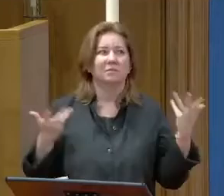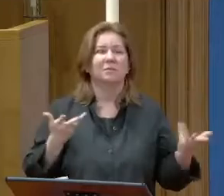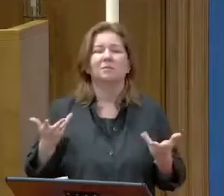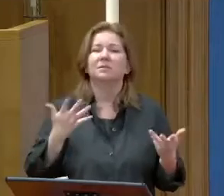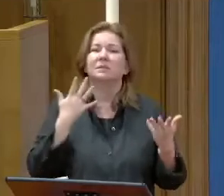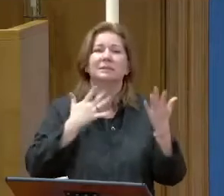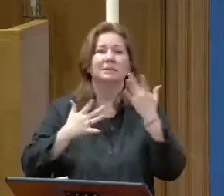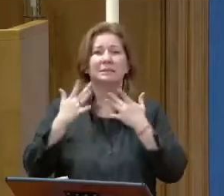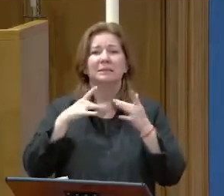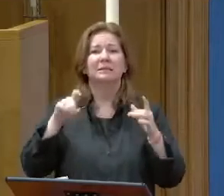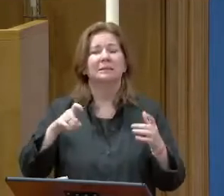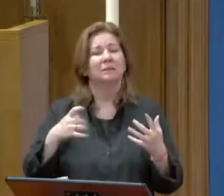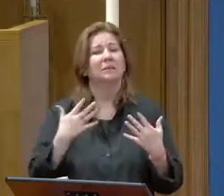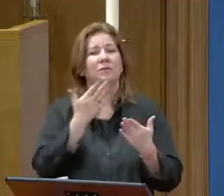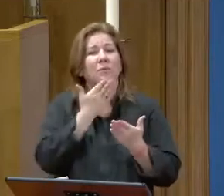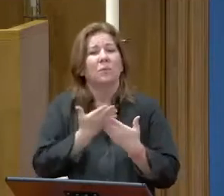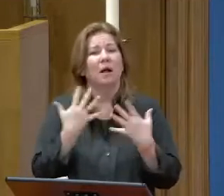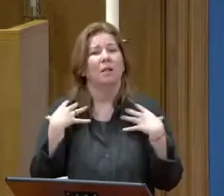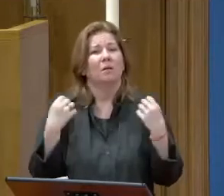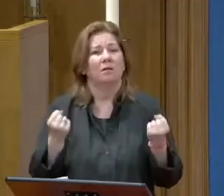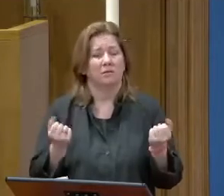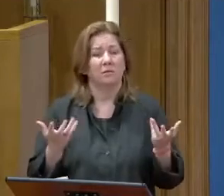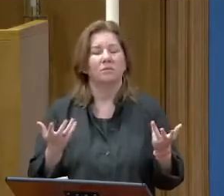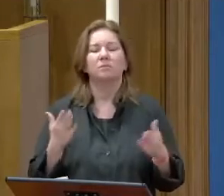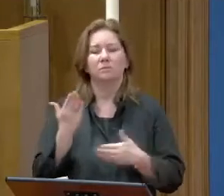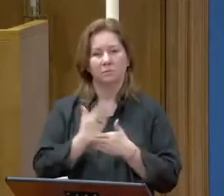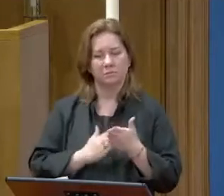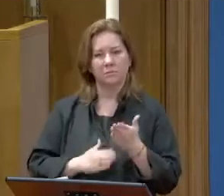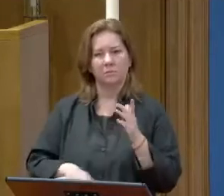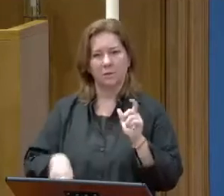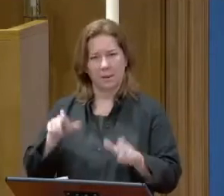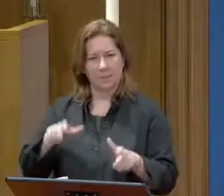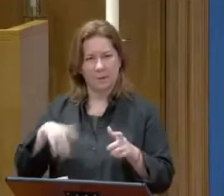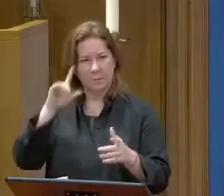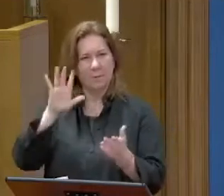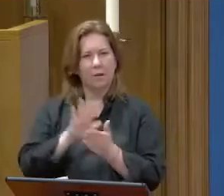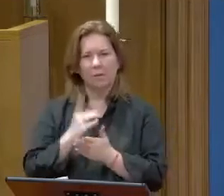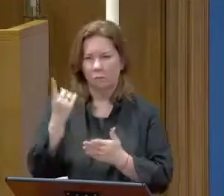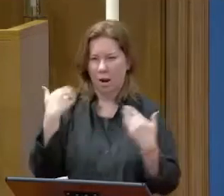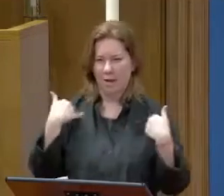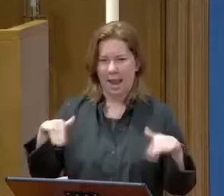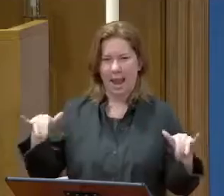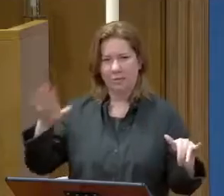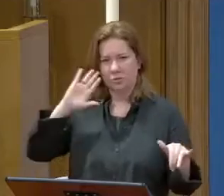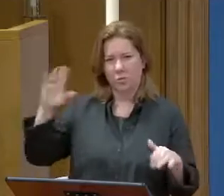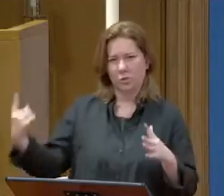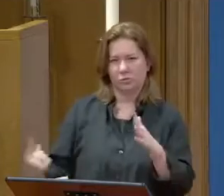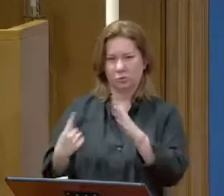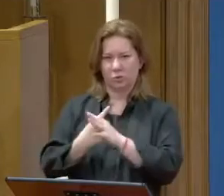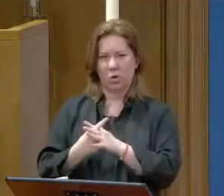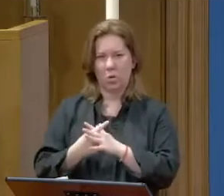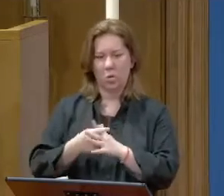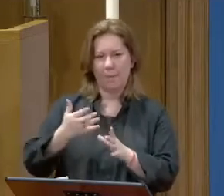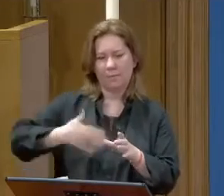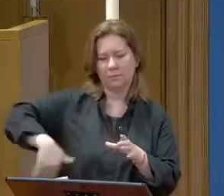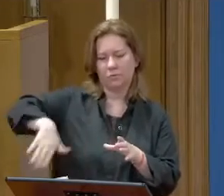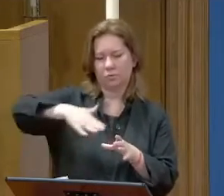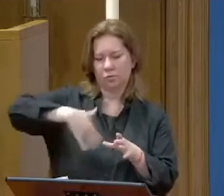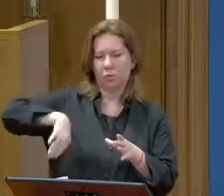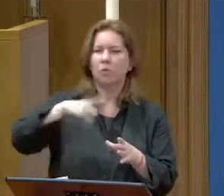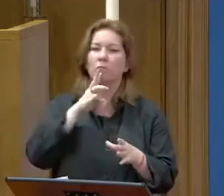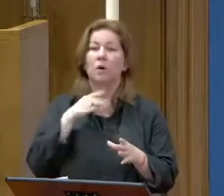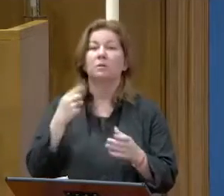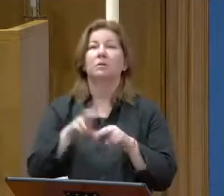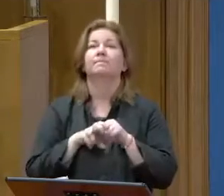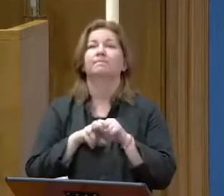get well. Some people believed that there was an angel who would come and stir the water. And so they would all sit around and